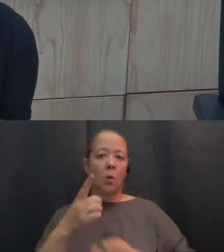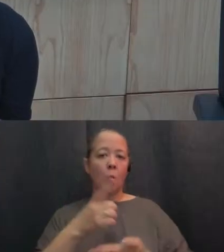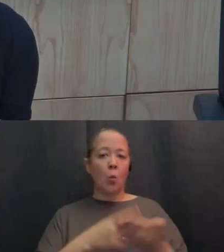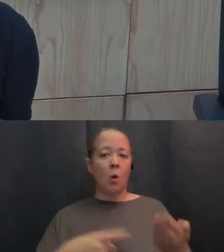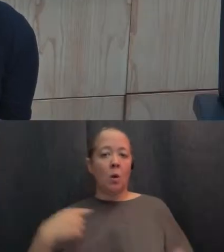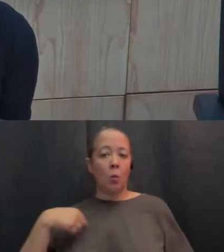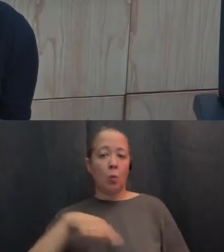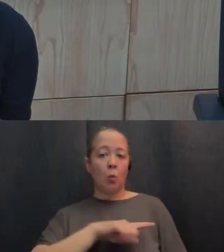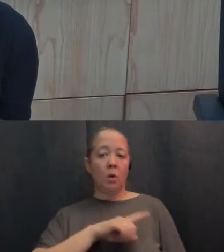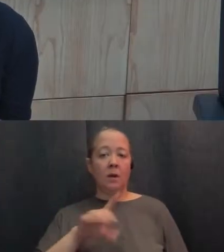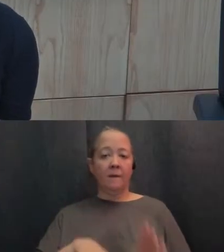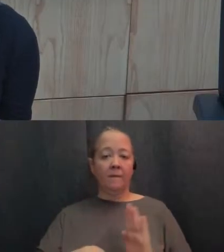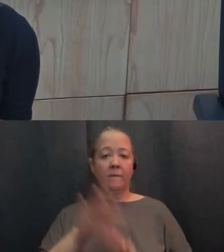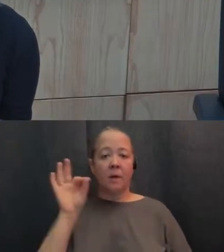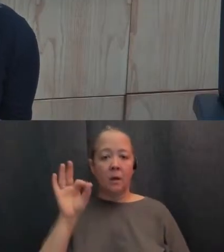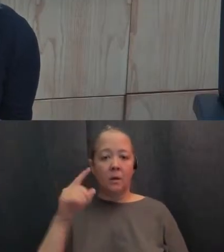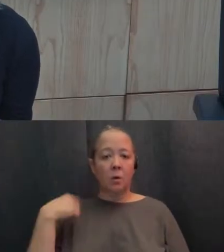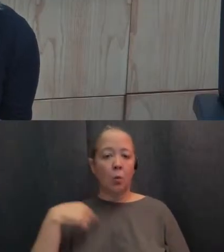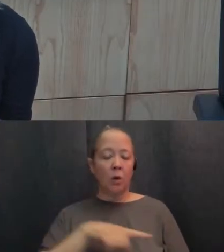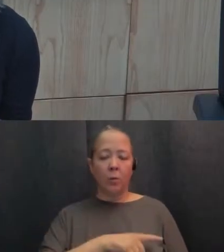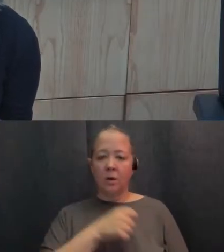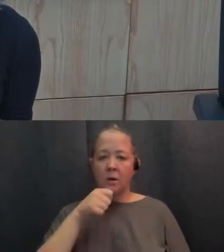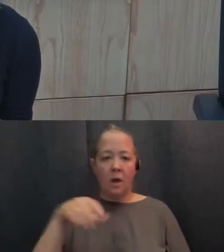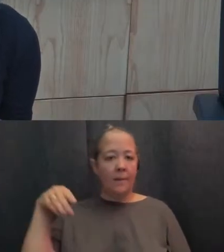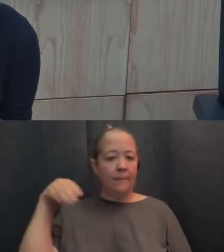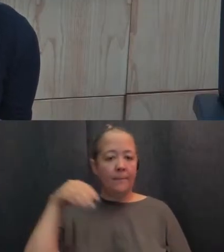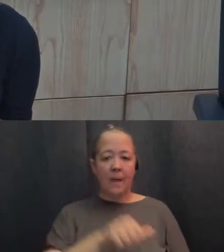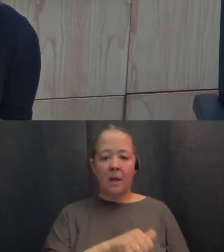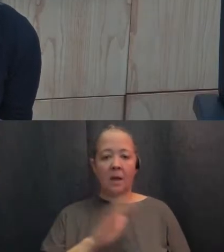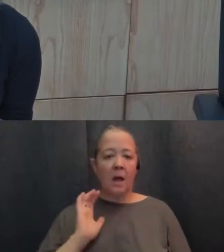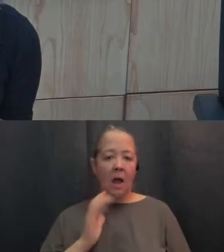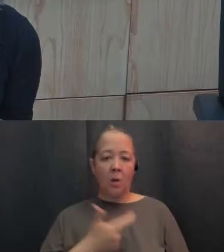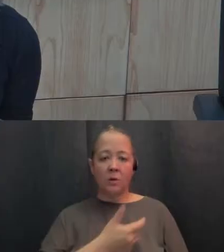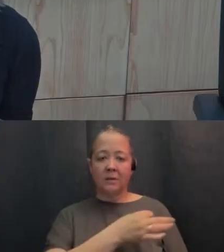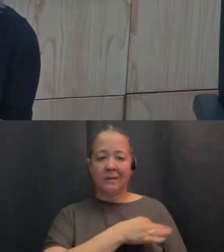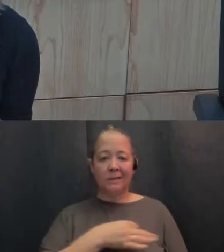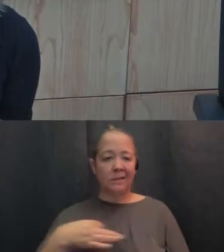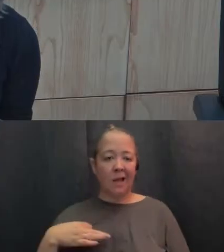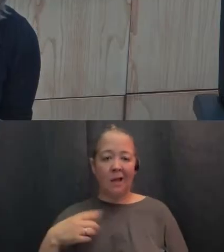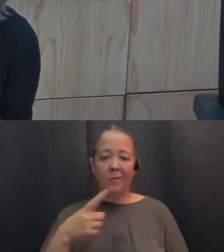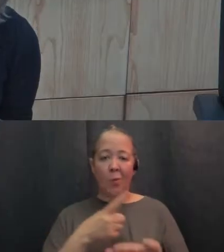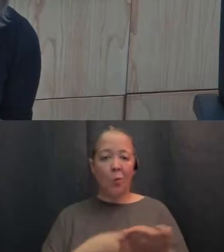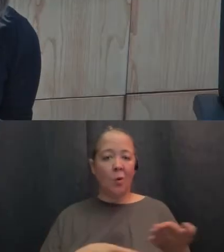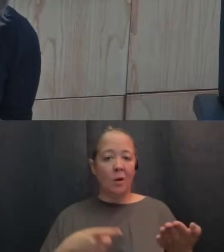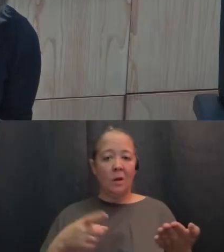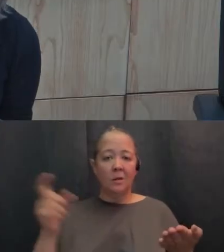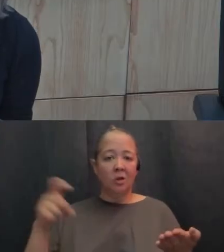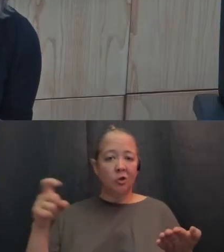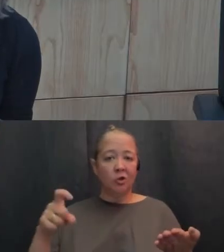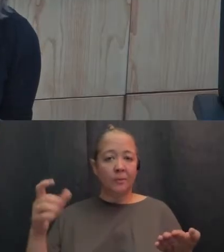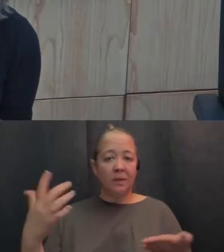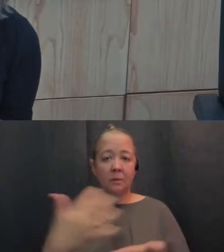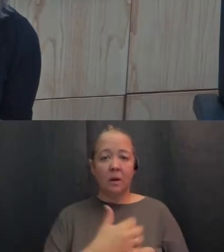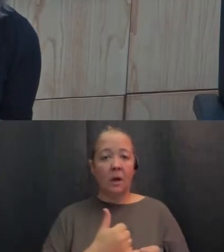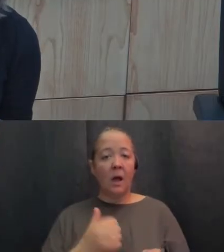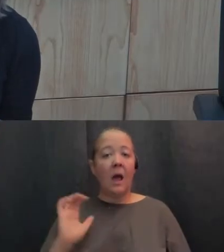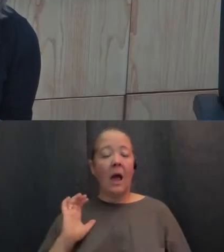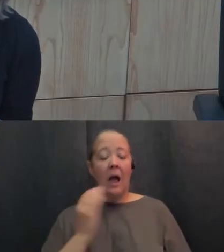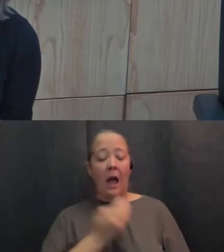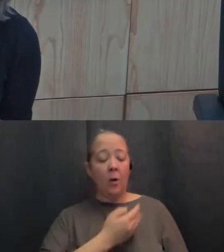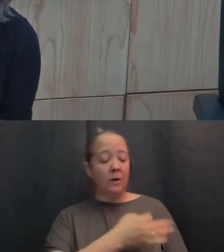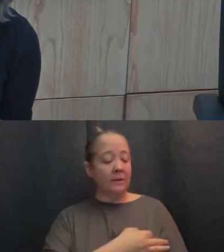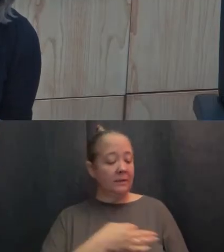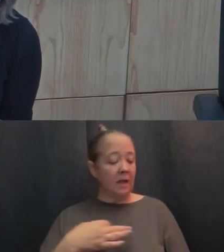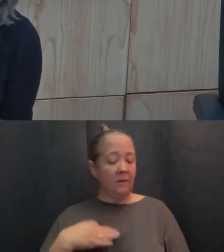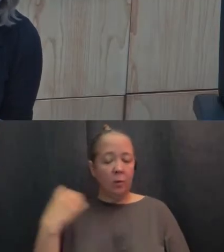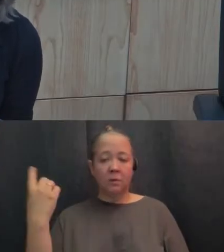was that we were not paying our staff what they deserved. Our staff was consistently underpaid